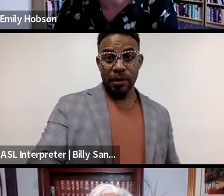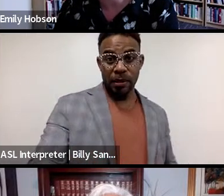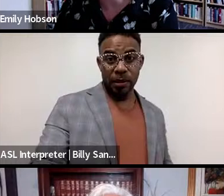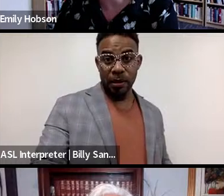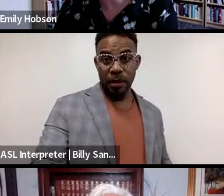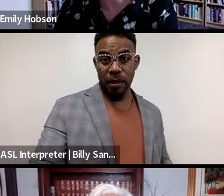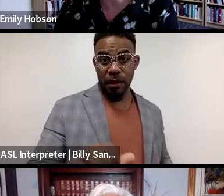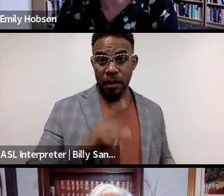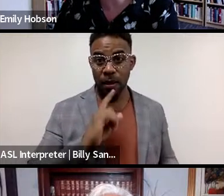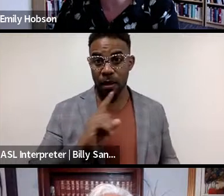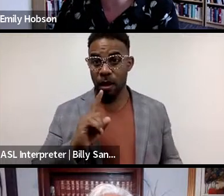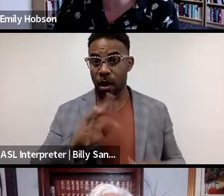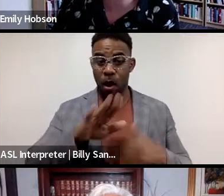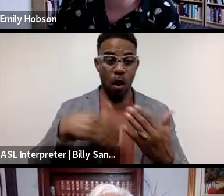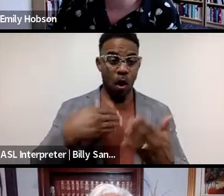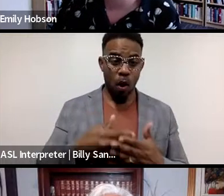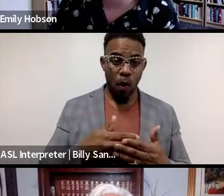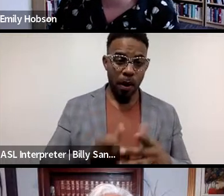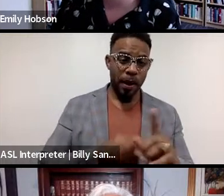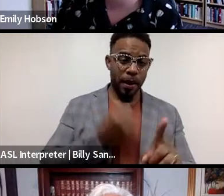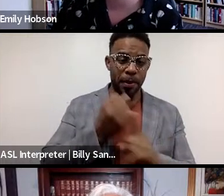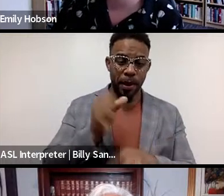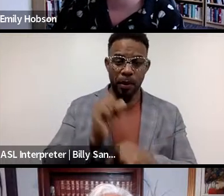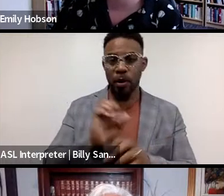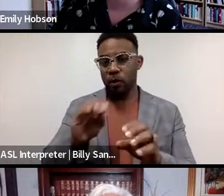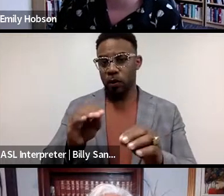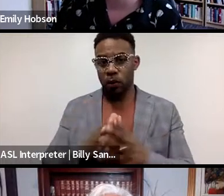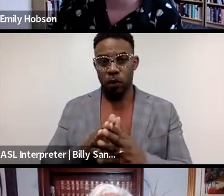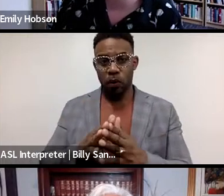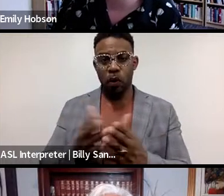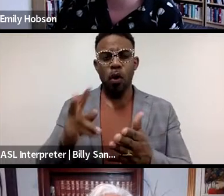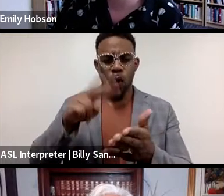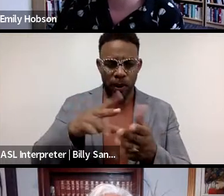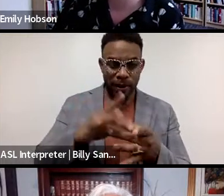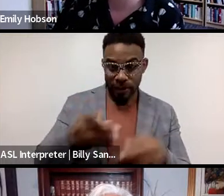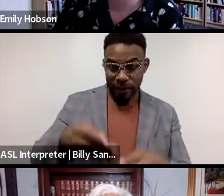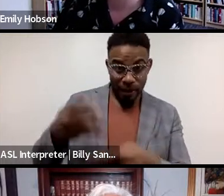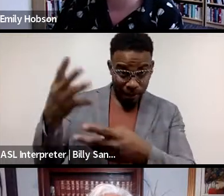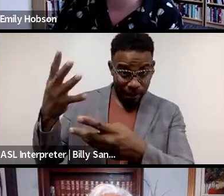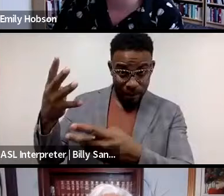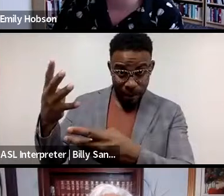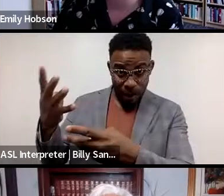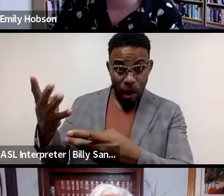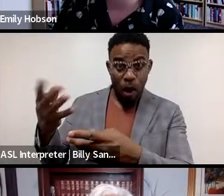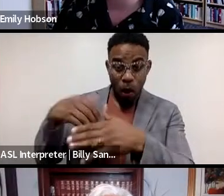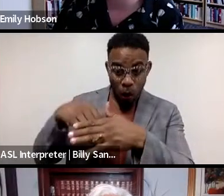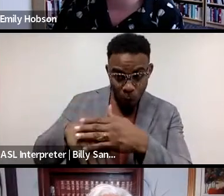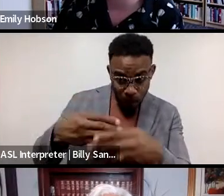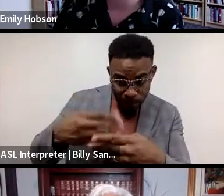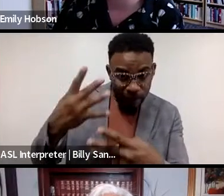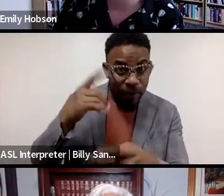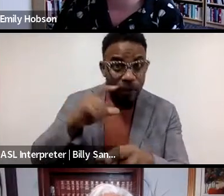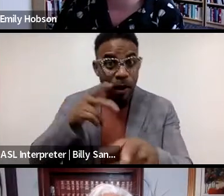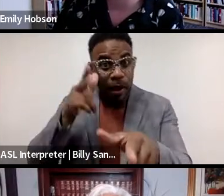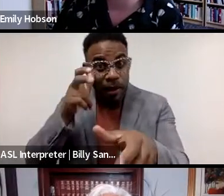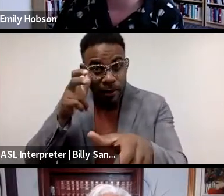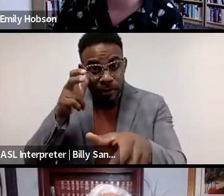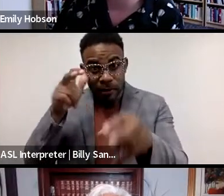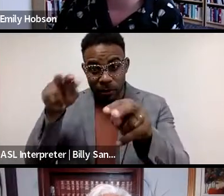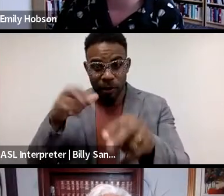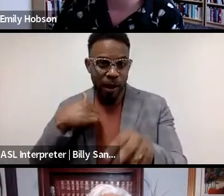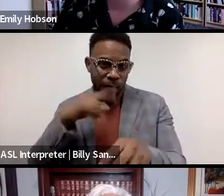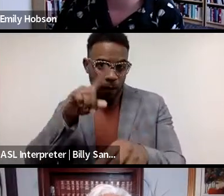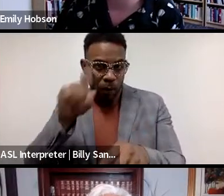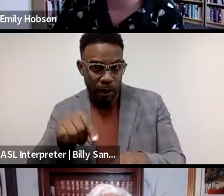their whole impact and work. So read the chat, not only read the chat, go into the chat. If you are listening and you